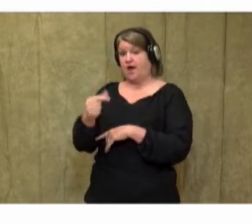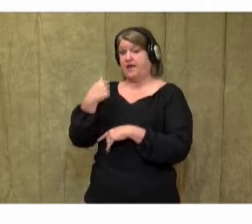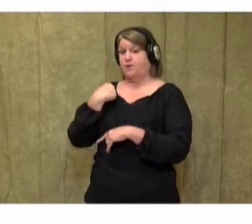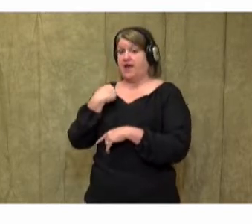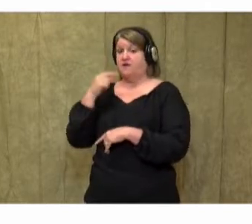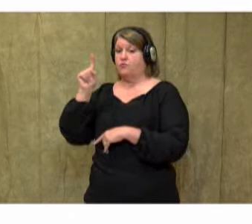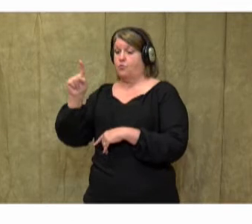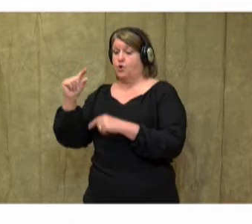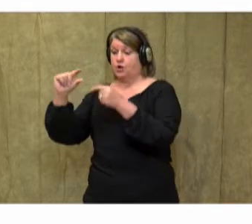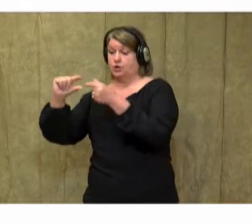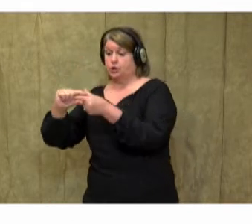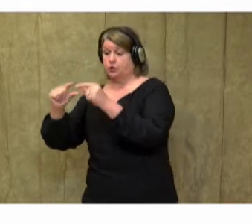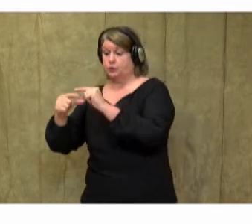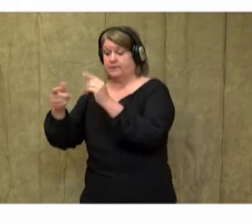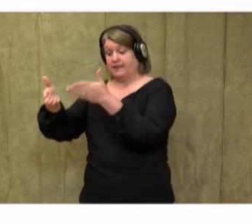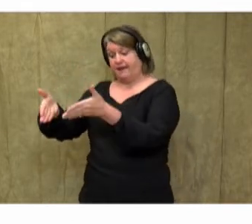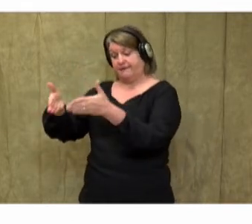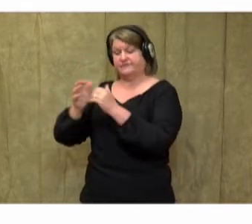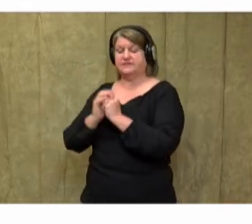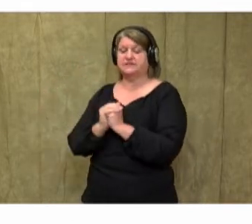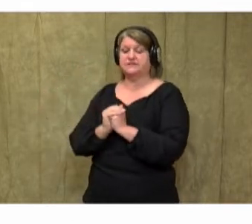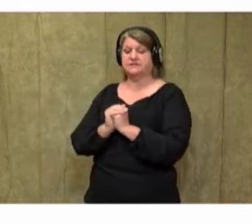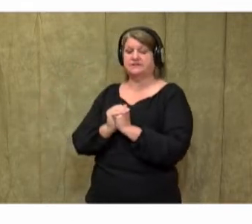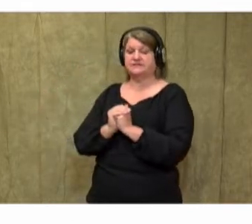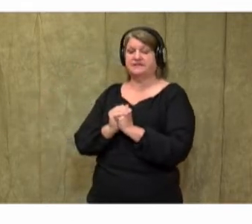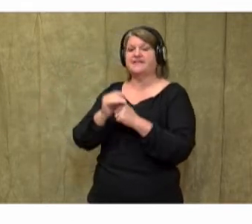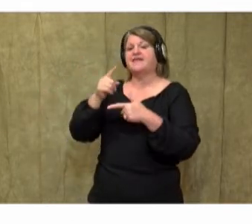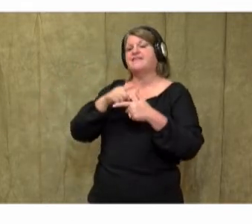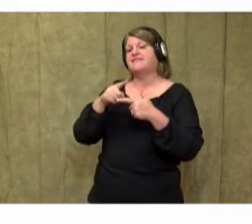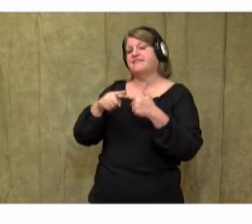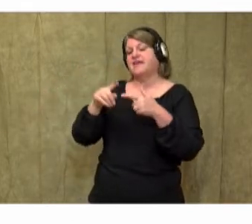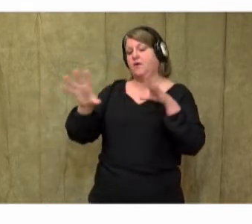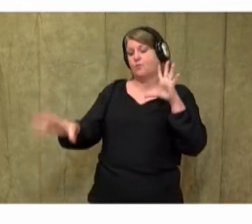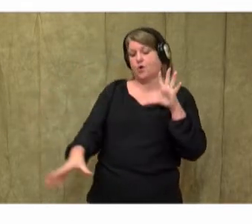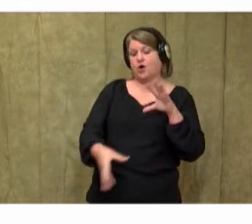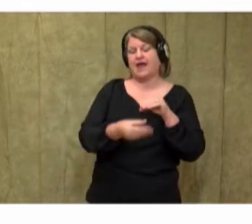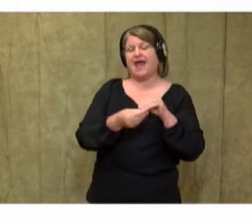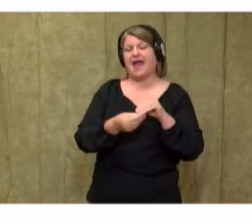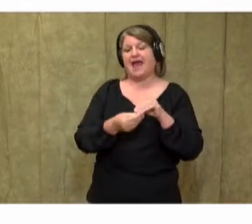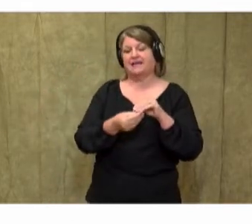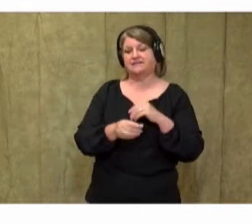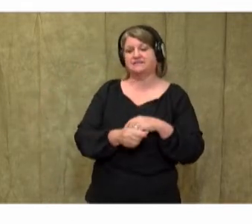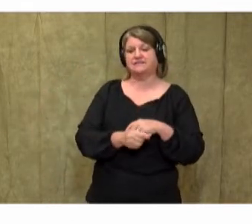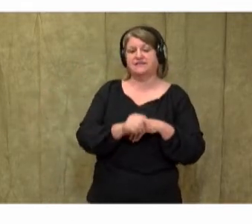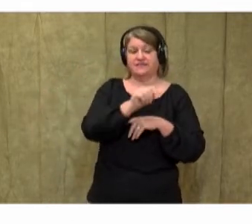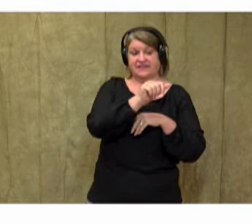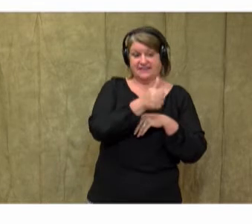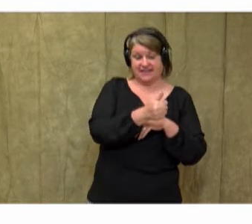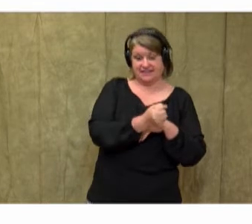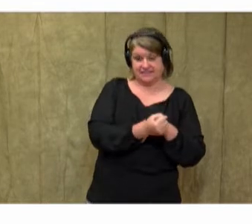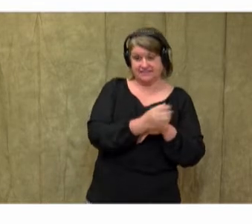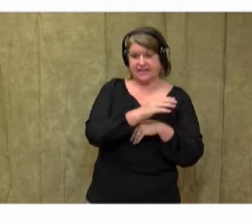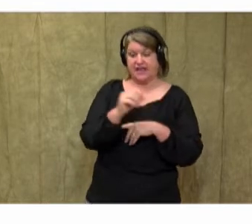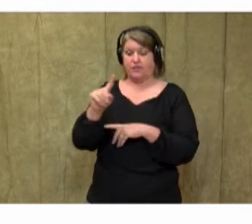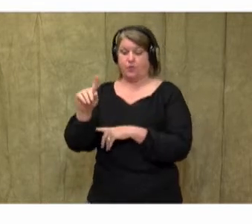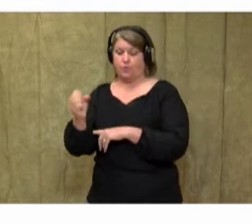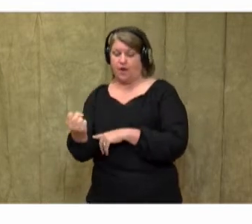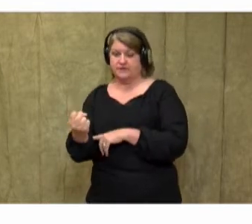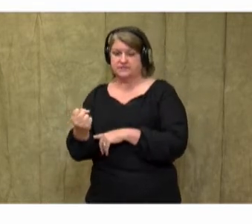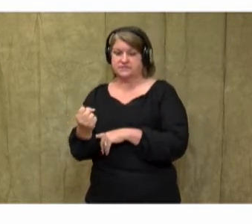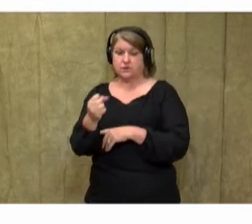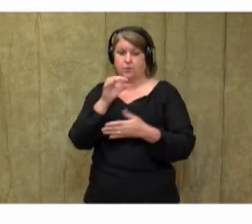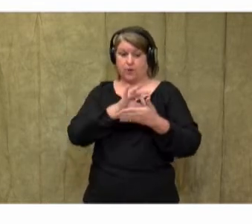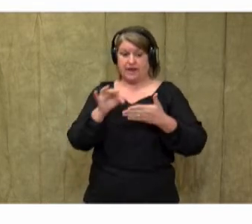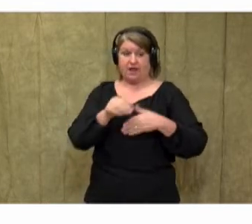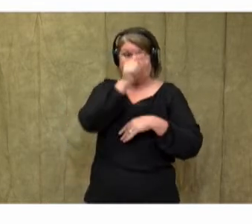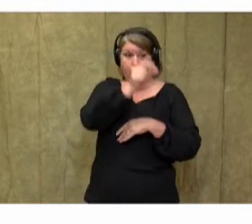over. So then add the tens and ones. So when we count our rods, we're